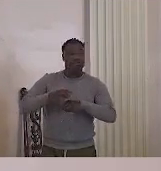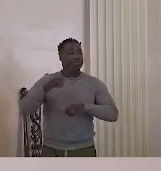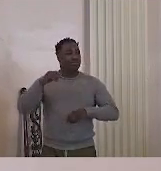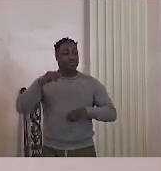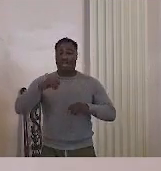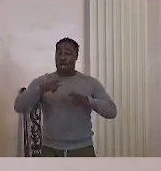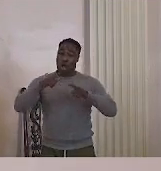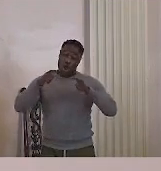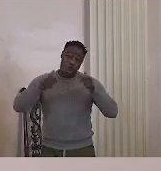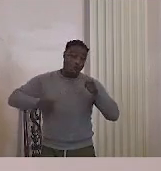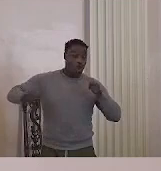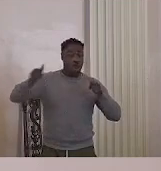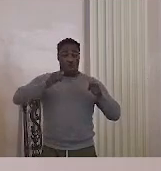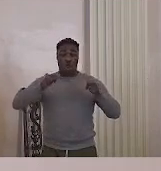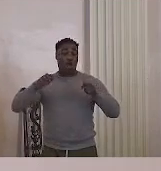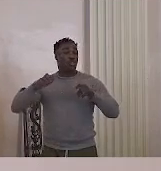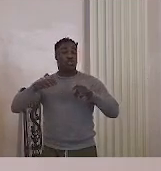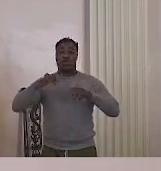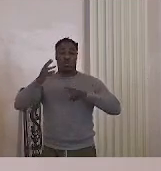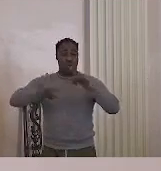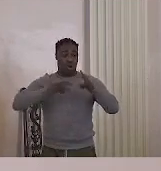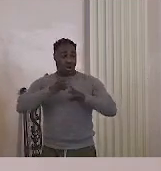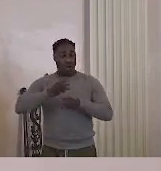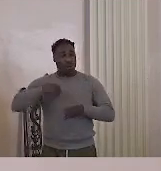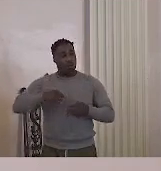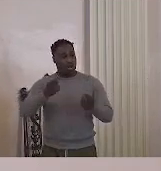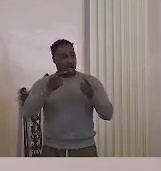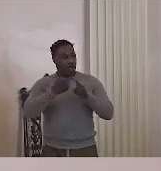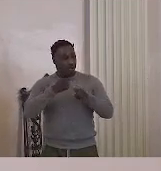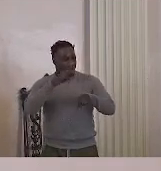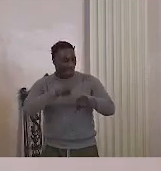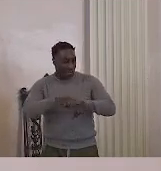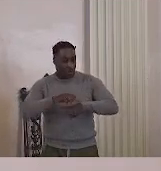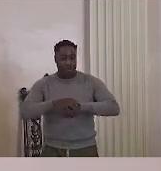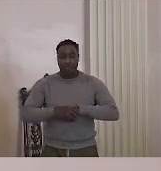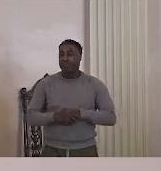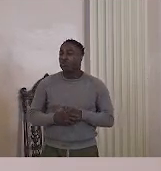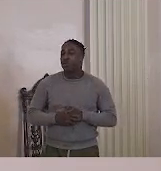larger spiral, and we come from nature.